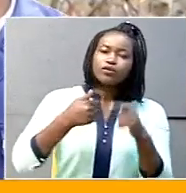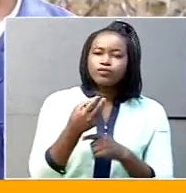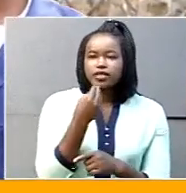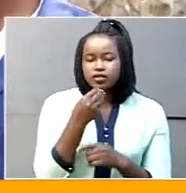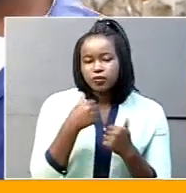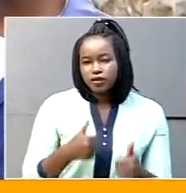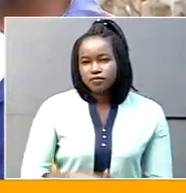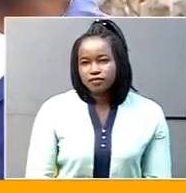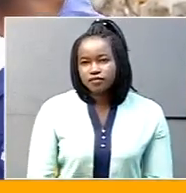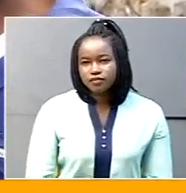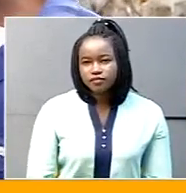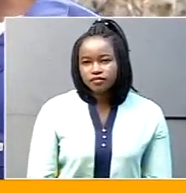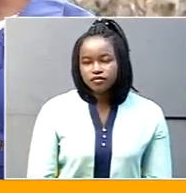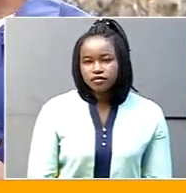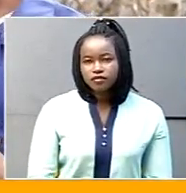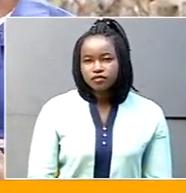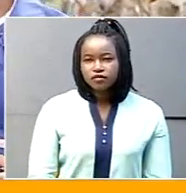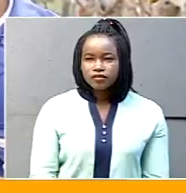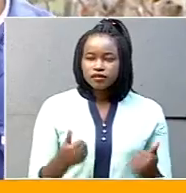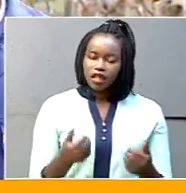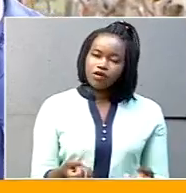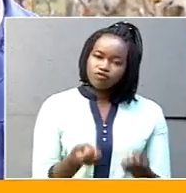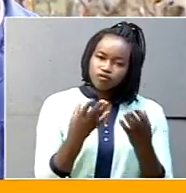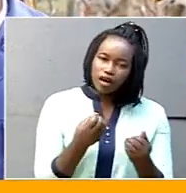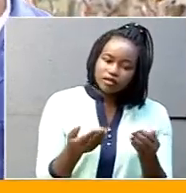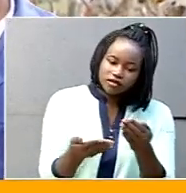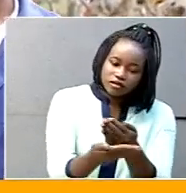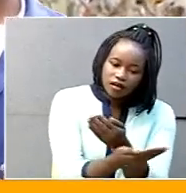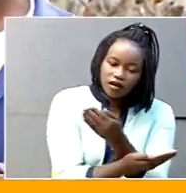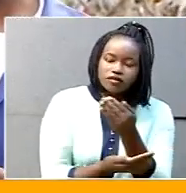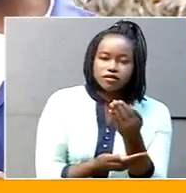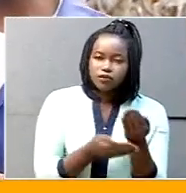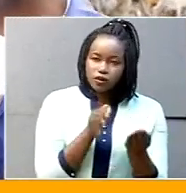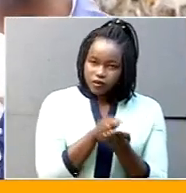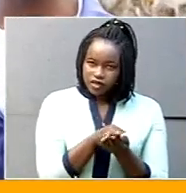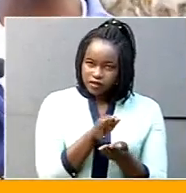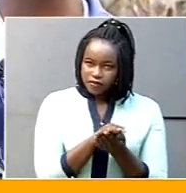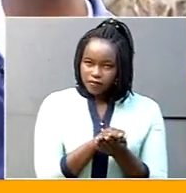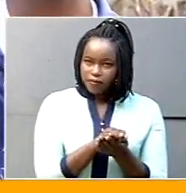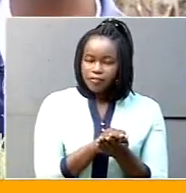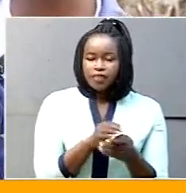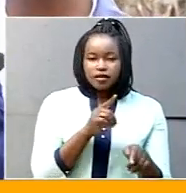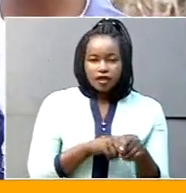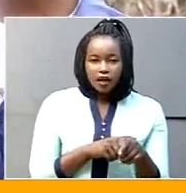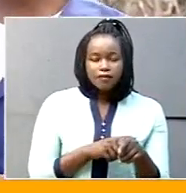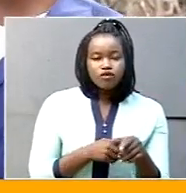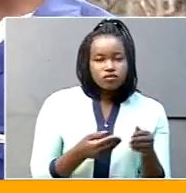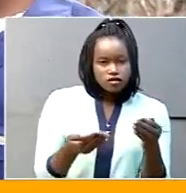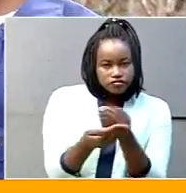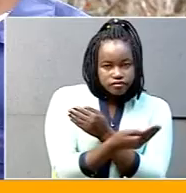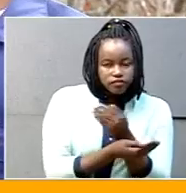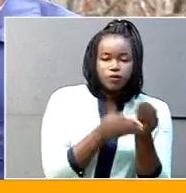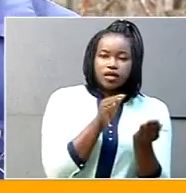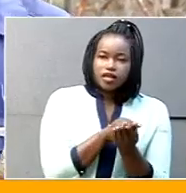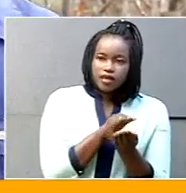harvesting the grasses, both indigenous and now planted. When we harvest, we bale them, we store them in our hay